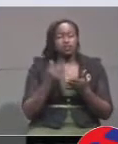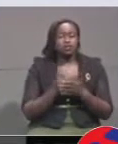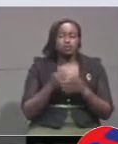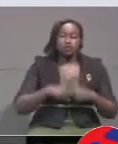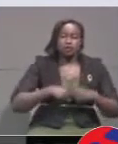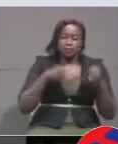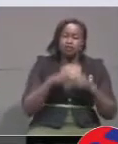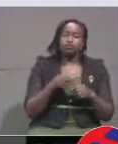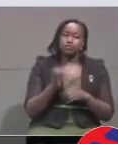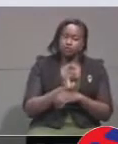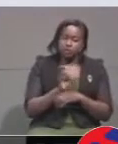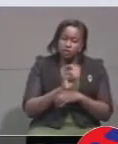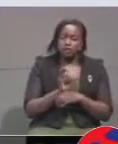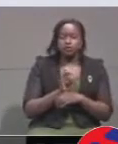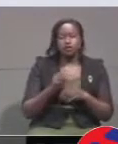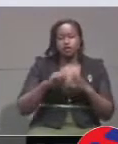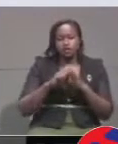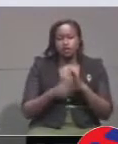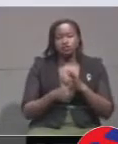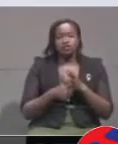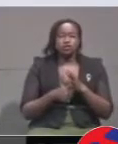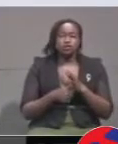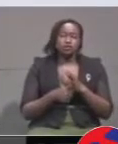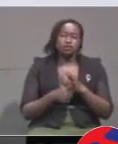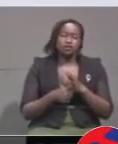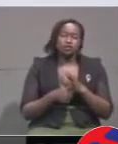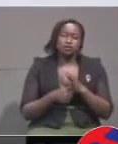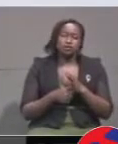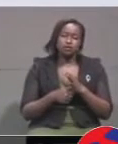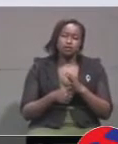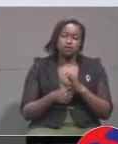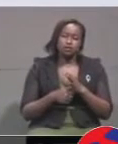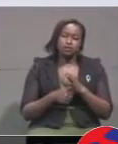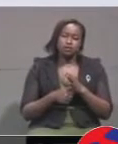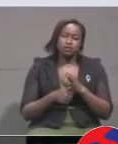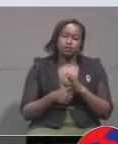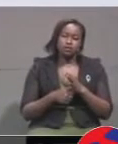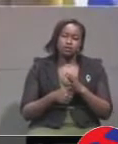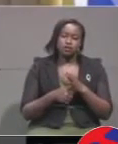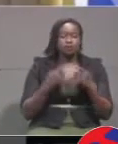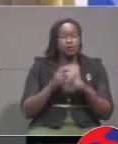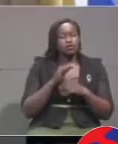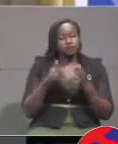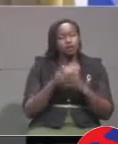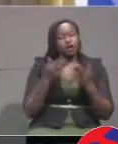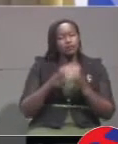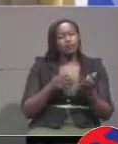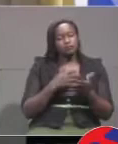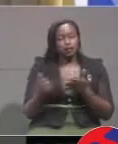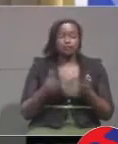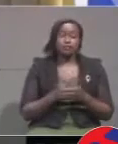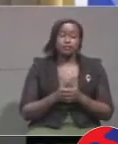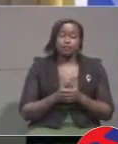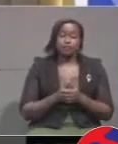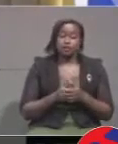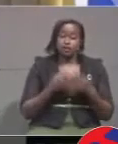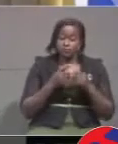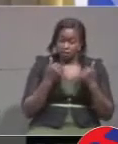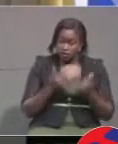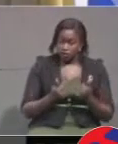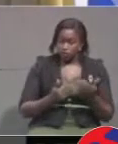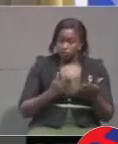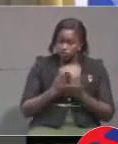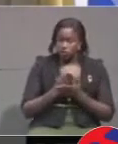the scientists of scientists Yavali and Dr. Musenero, let us even help others who are doing